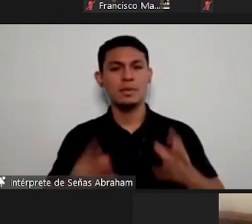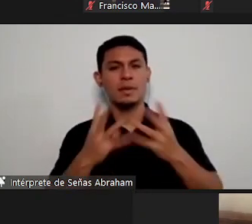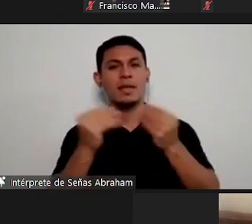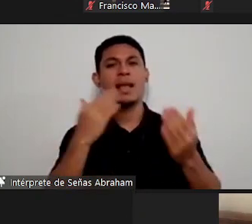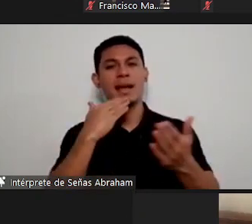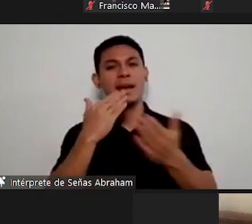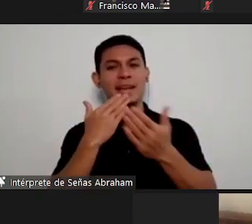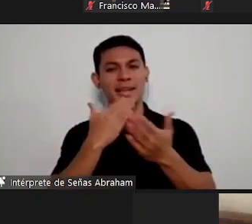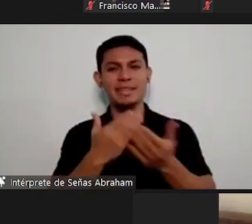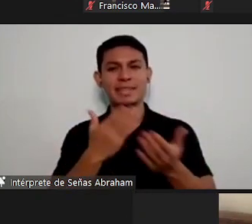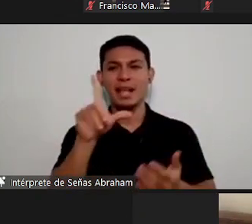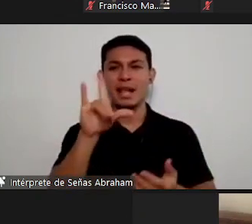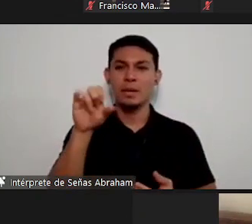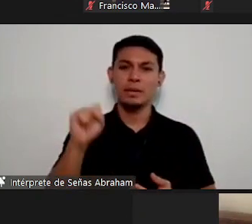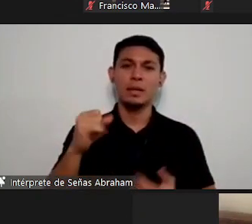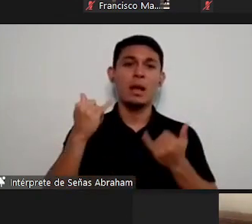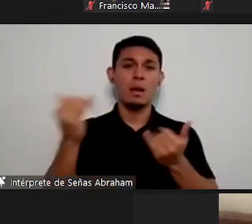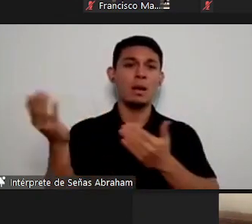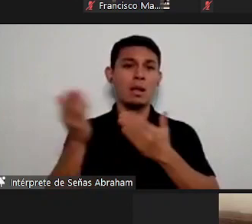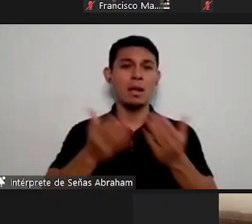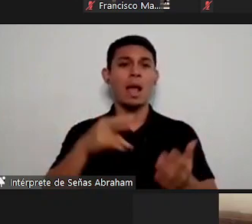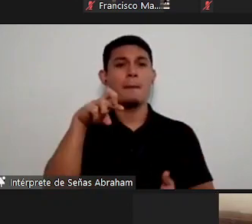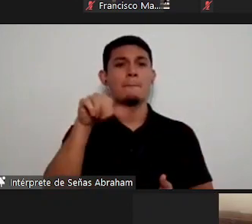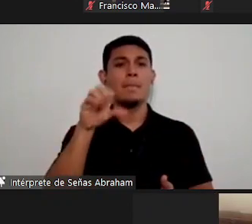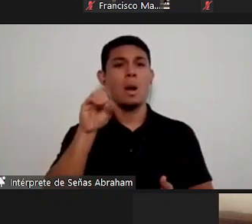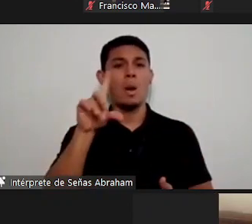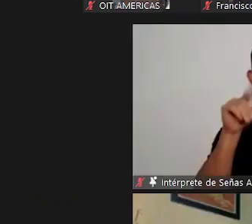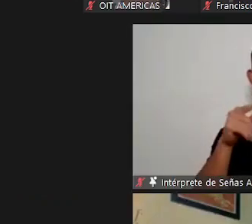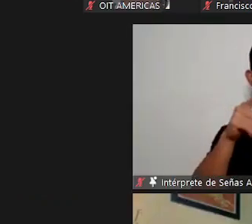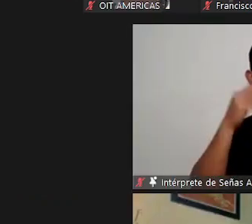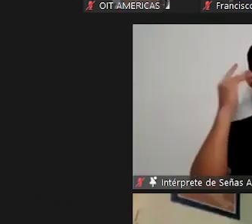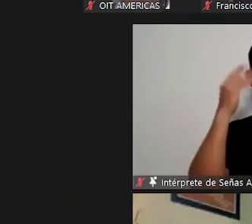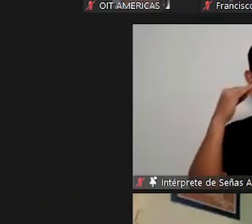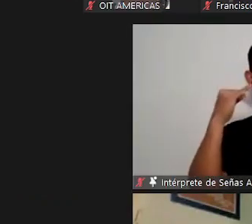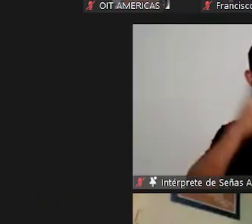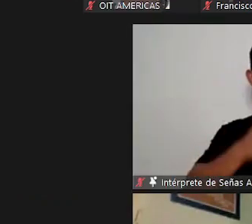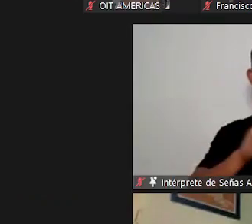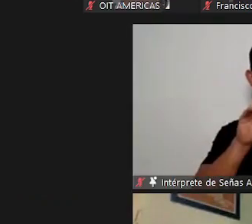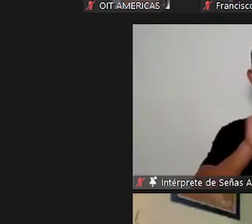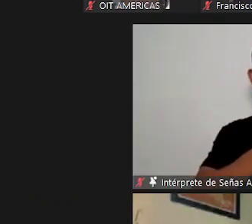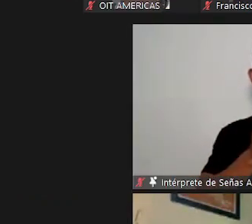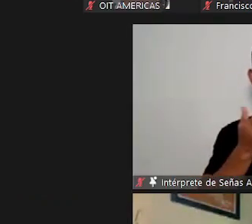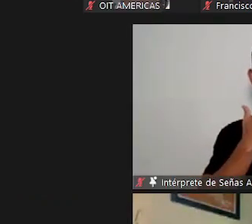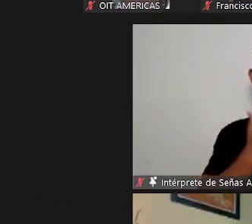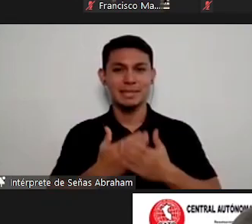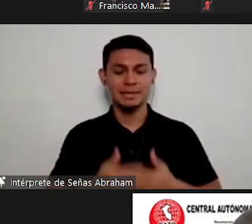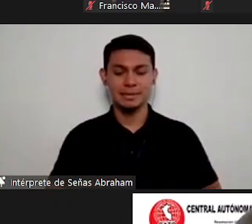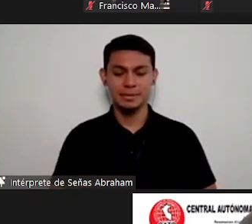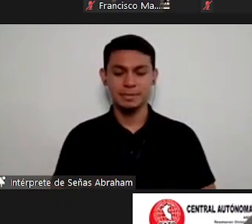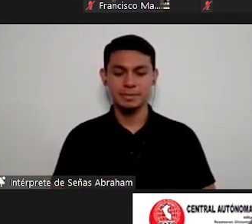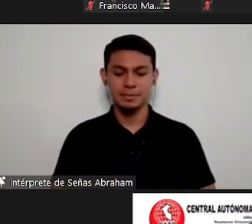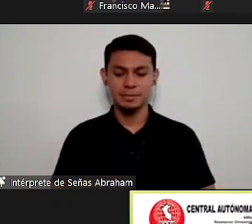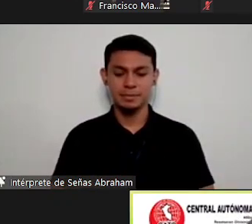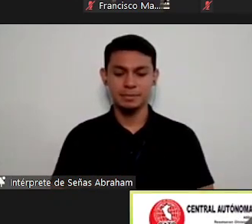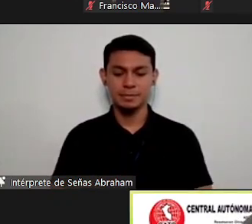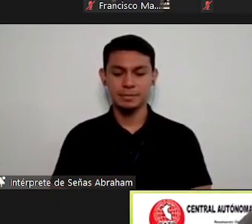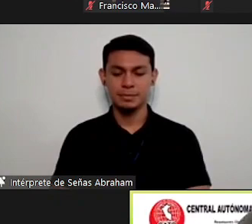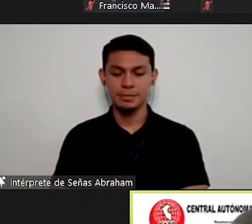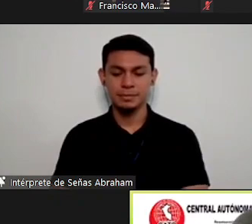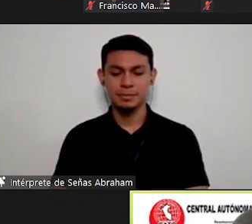thank you mr isara and now i'll have fortuitous for final words thank